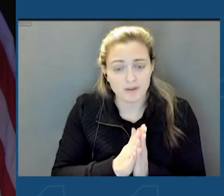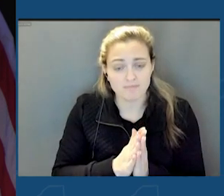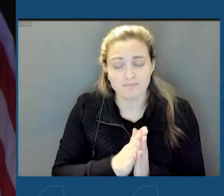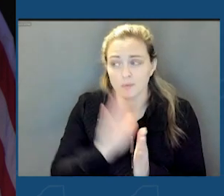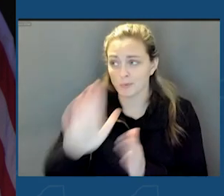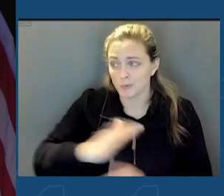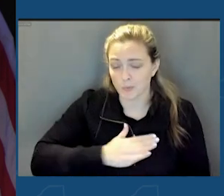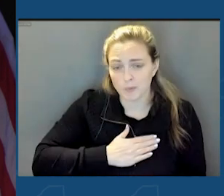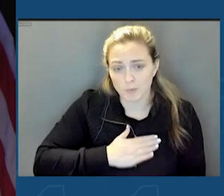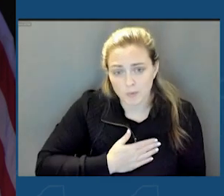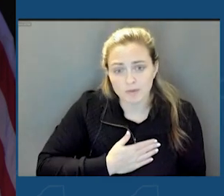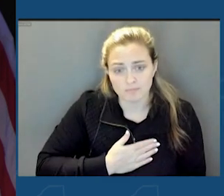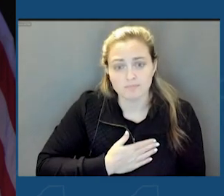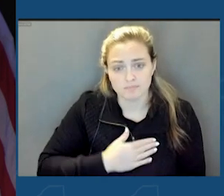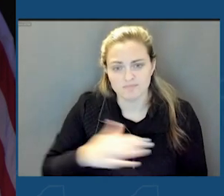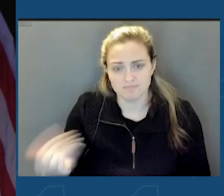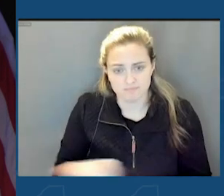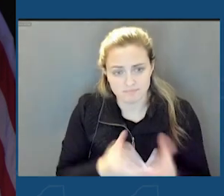be done.